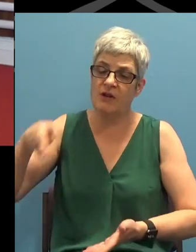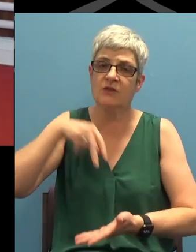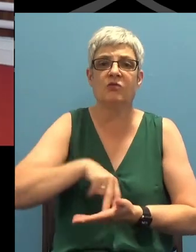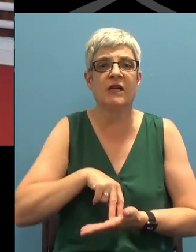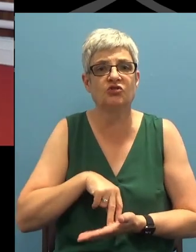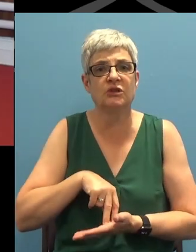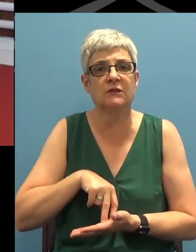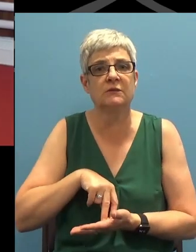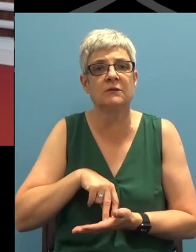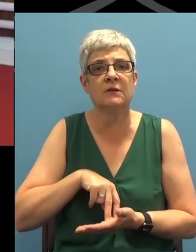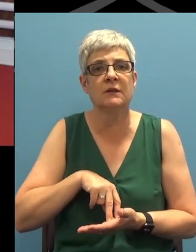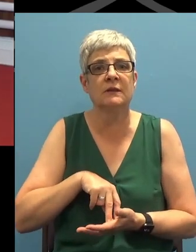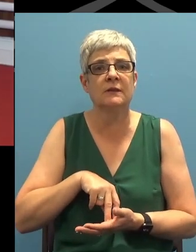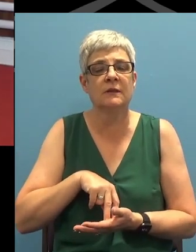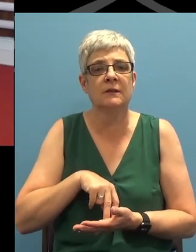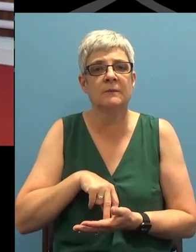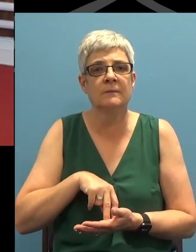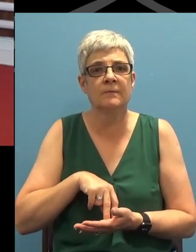resurrection.